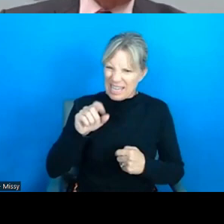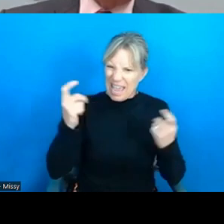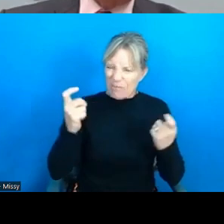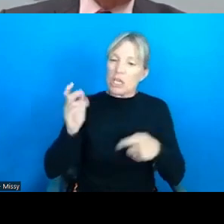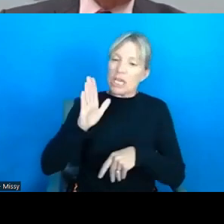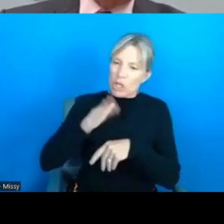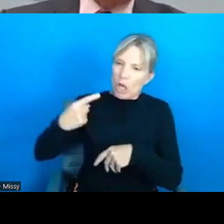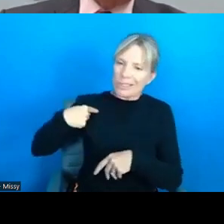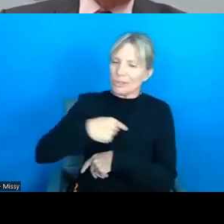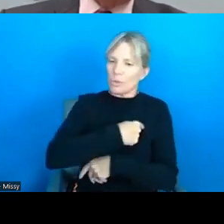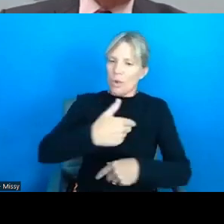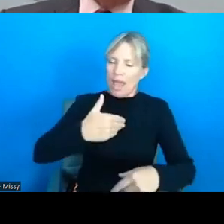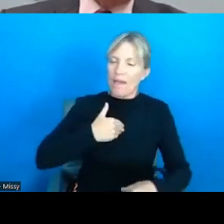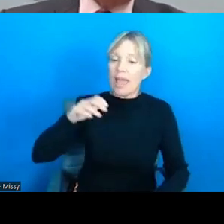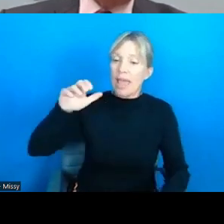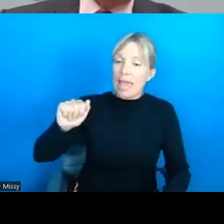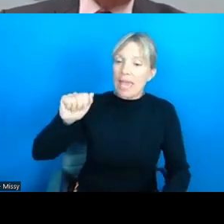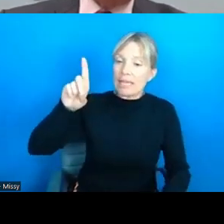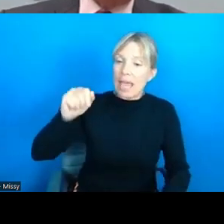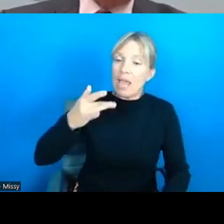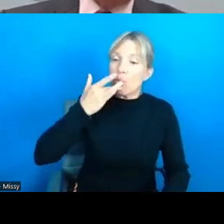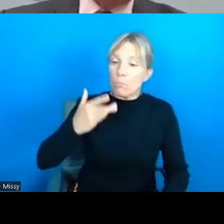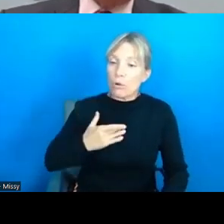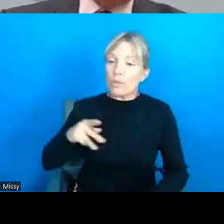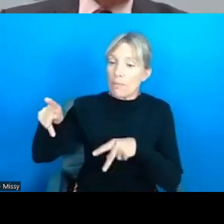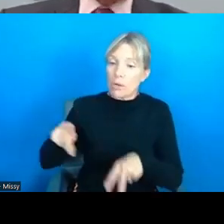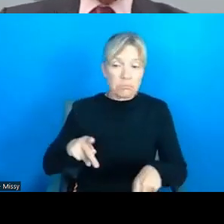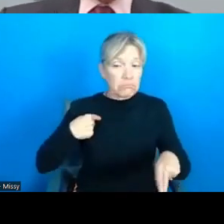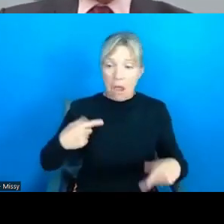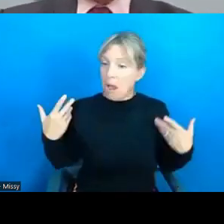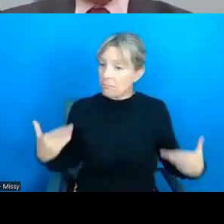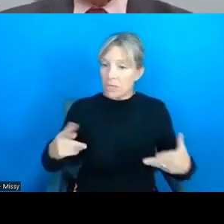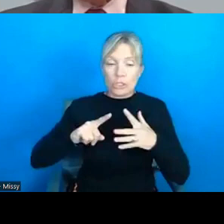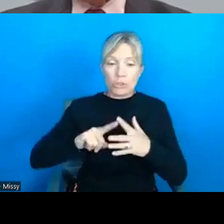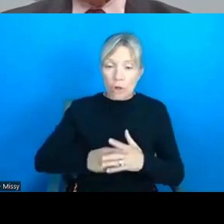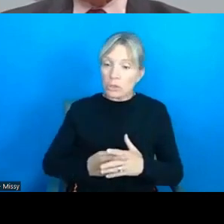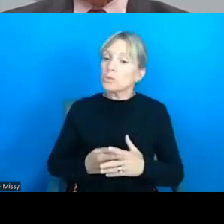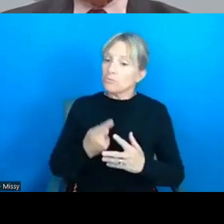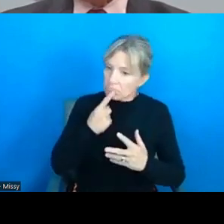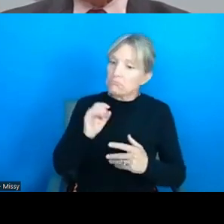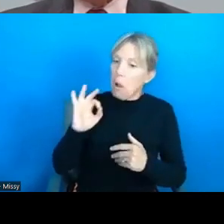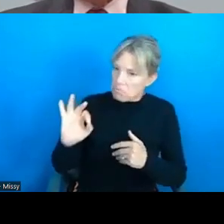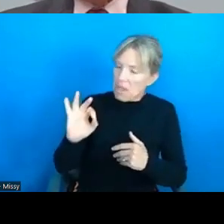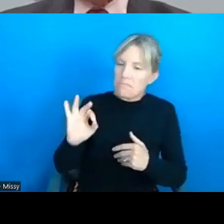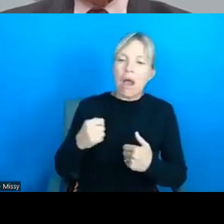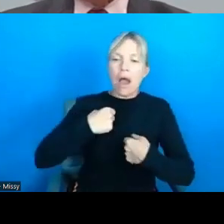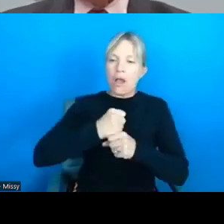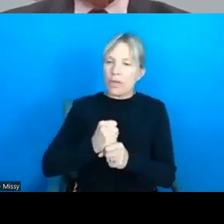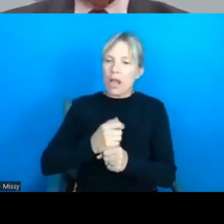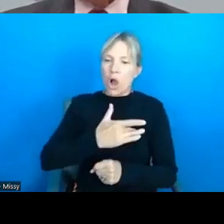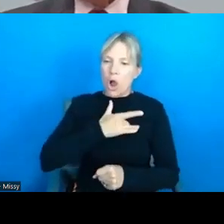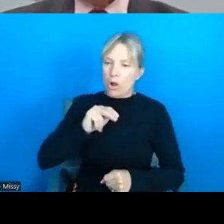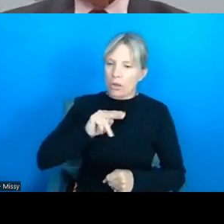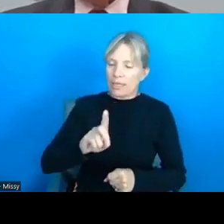to have ADA birthday parties, I began to answer his call by creating the Heartland